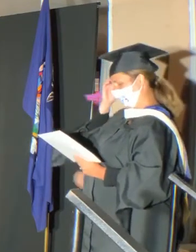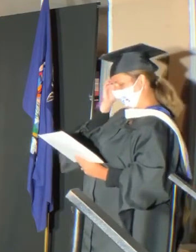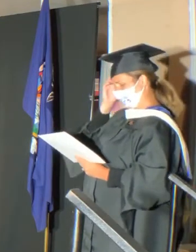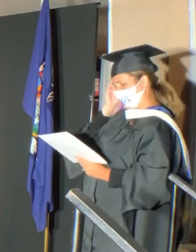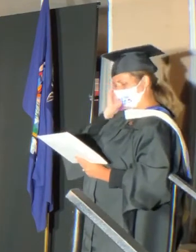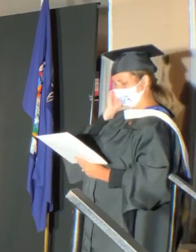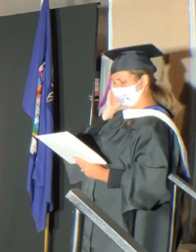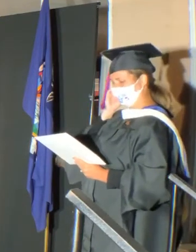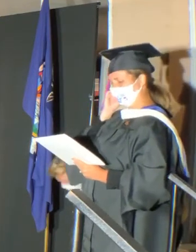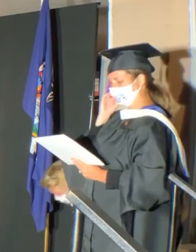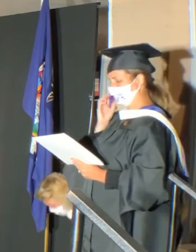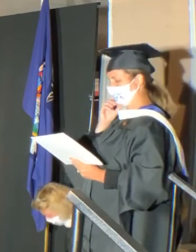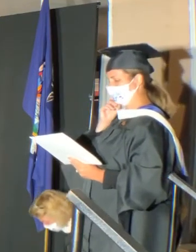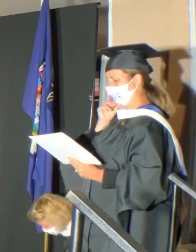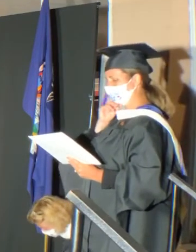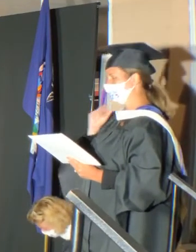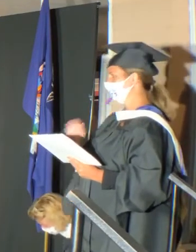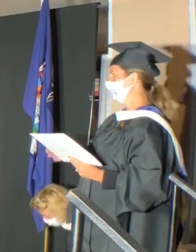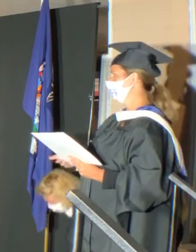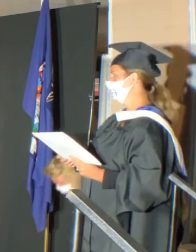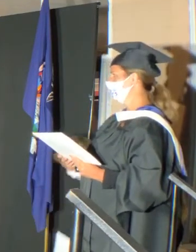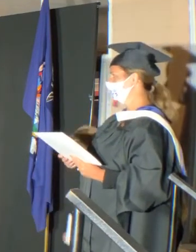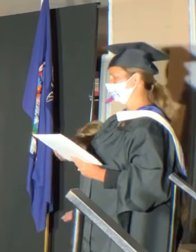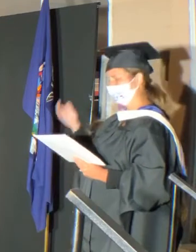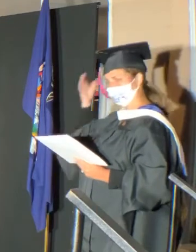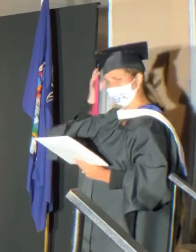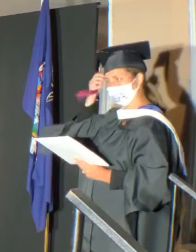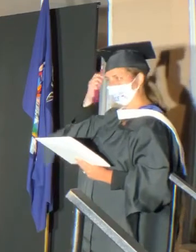Alexander Michael Batista.